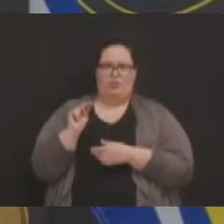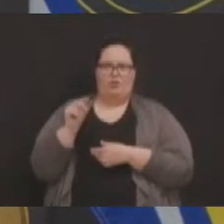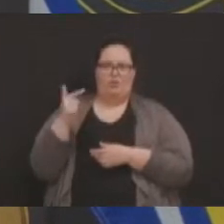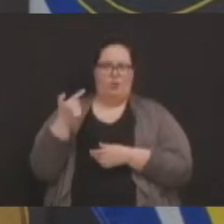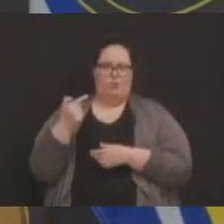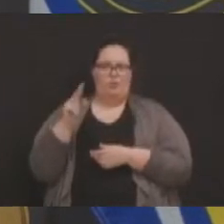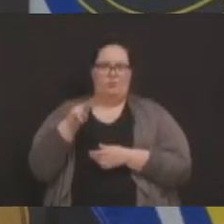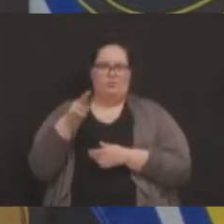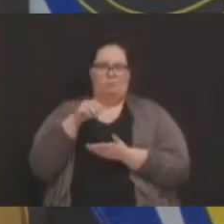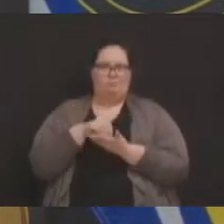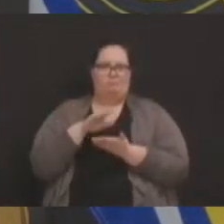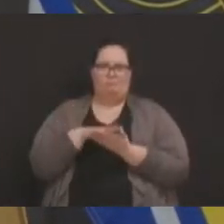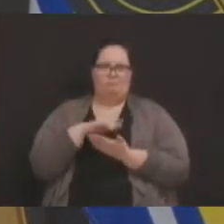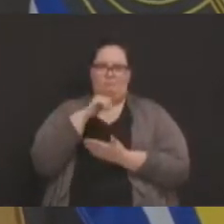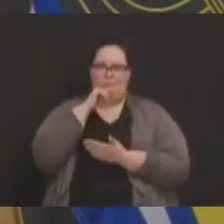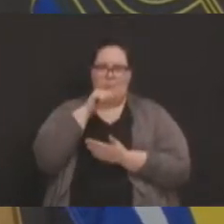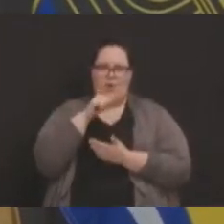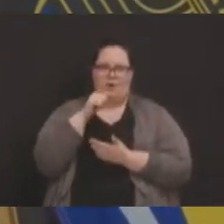John?